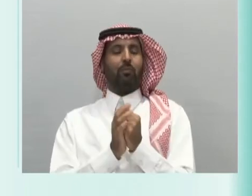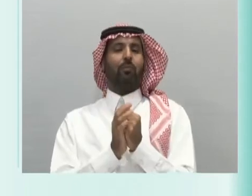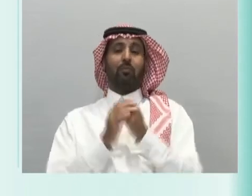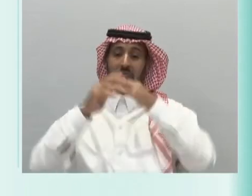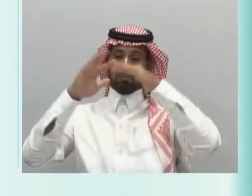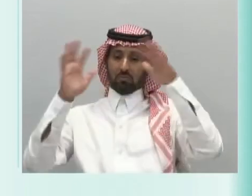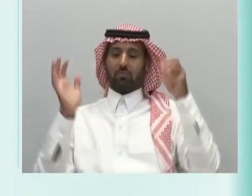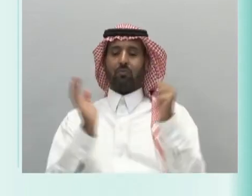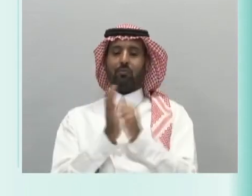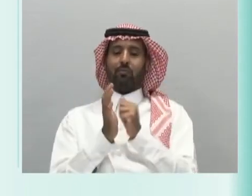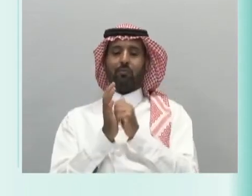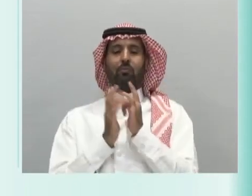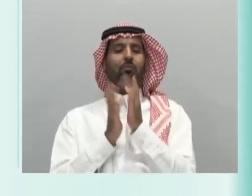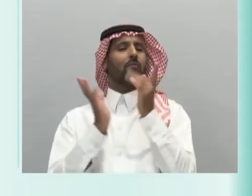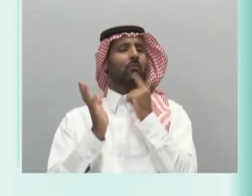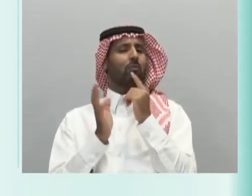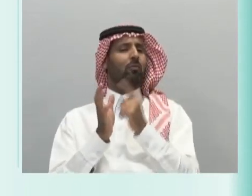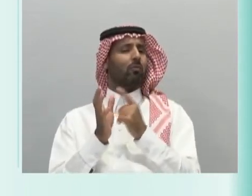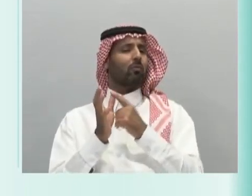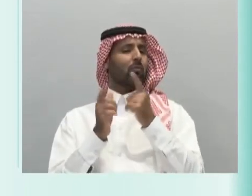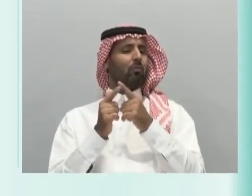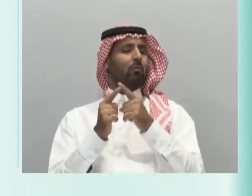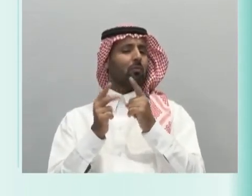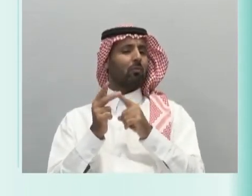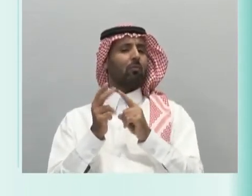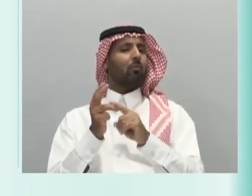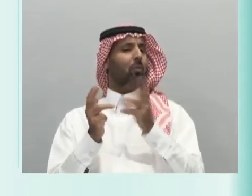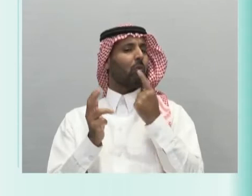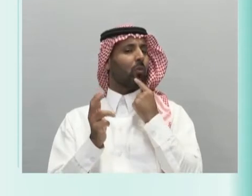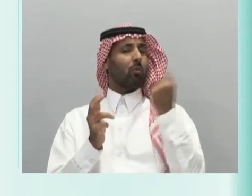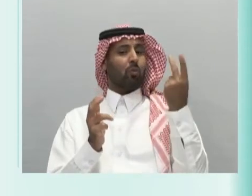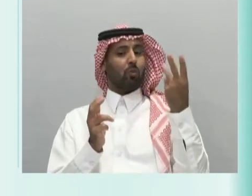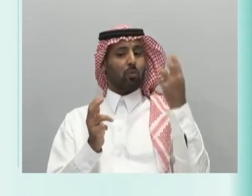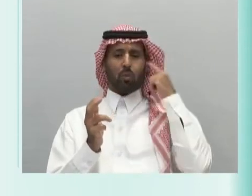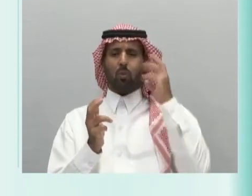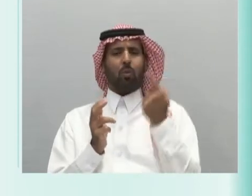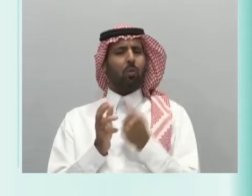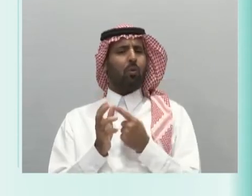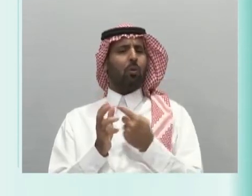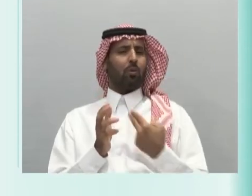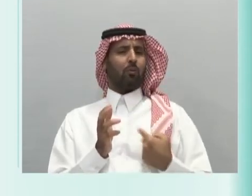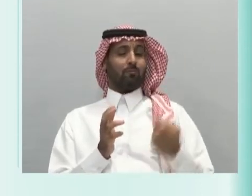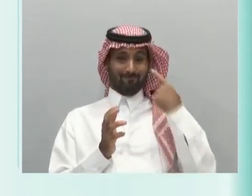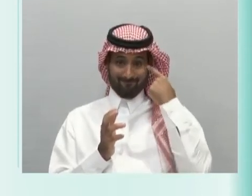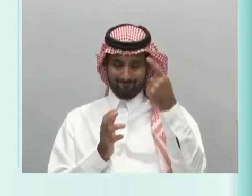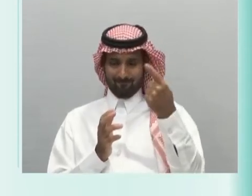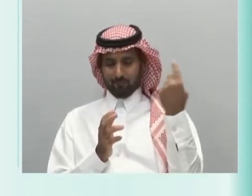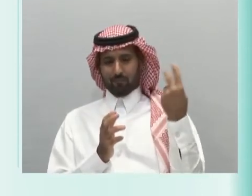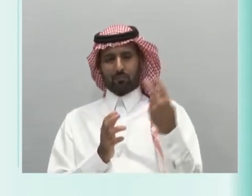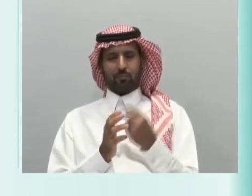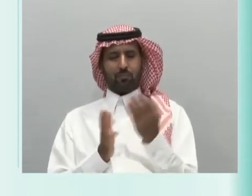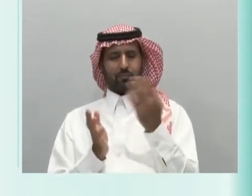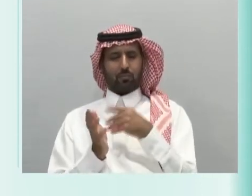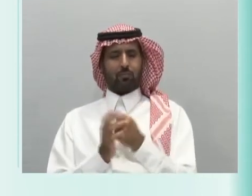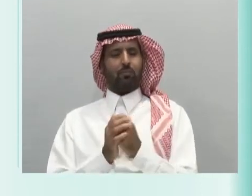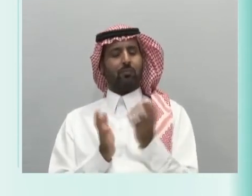house? One of these four. Okay, it is Aero Amazon Tower Hotel. That's right. Next, the other